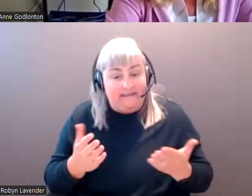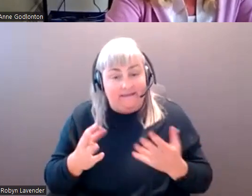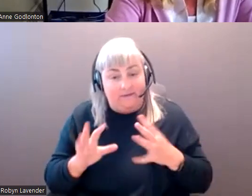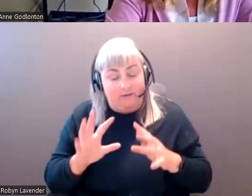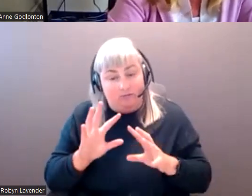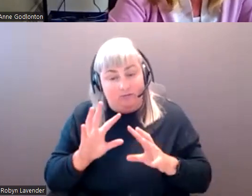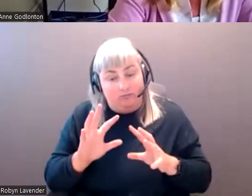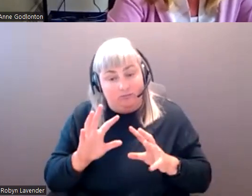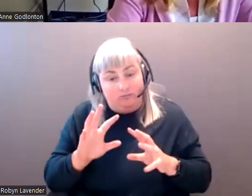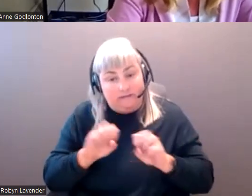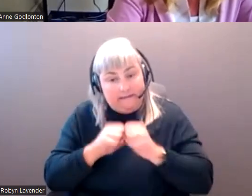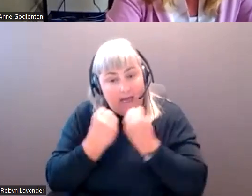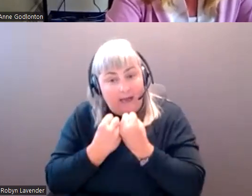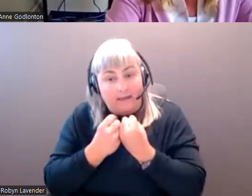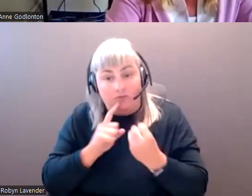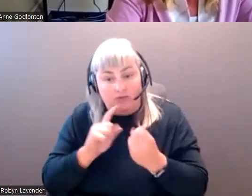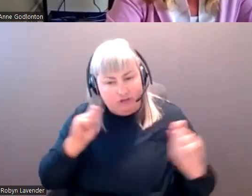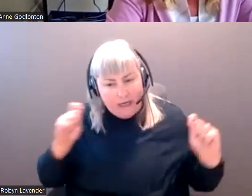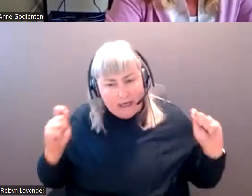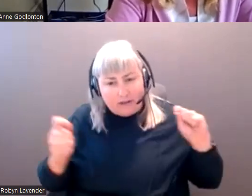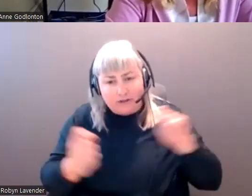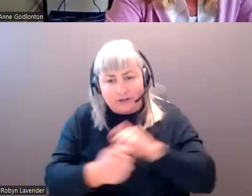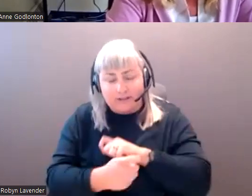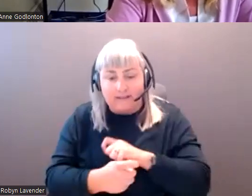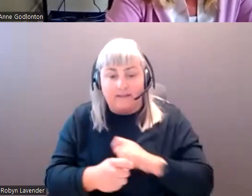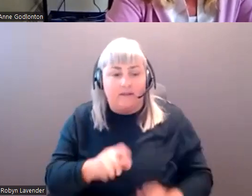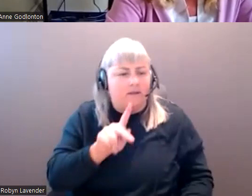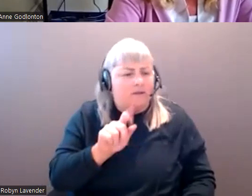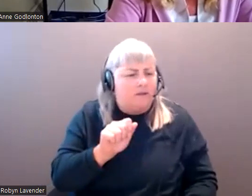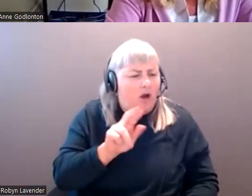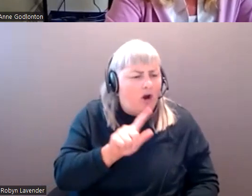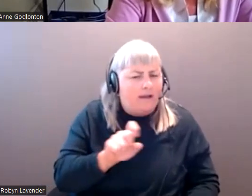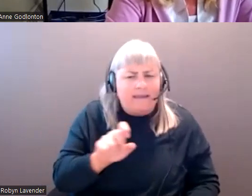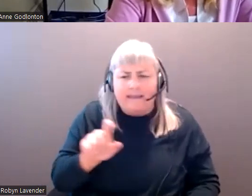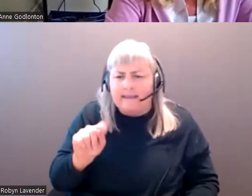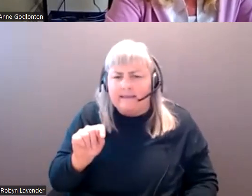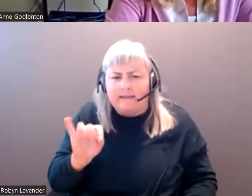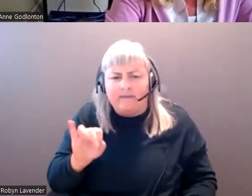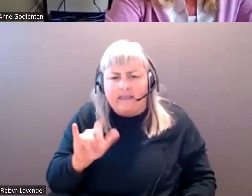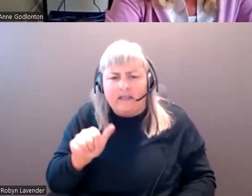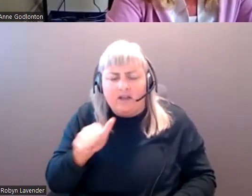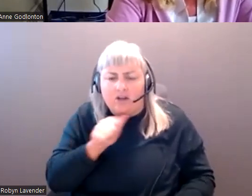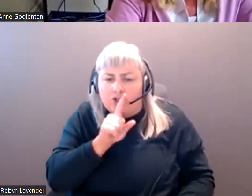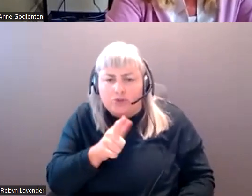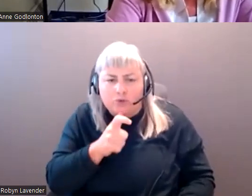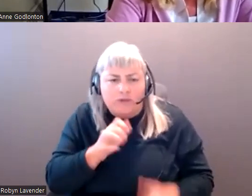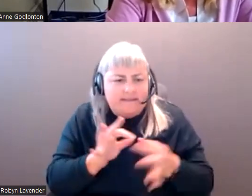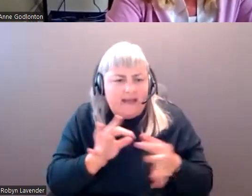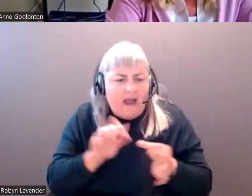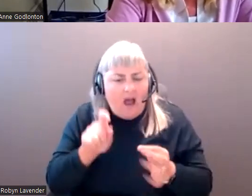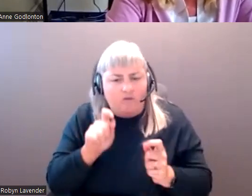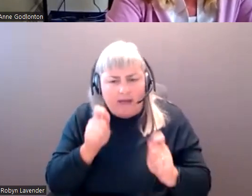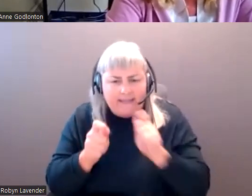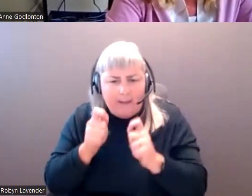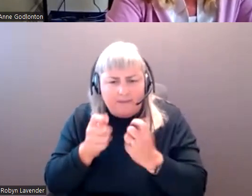and adapt. You know, I think, was it Karlee or Tiffaney or somebody said, adapting and being creative of how we